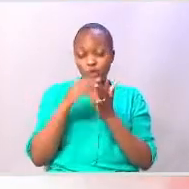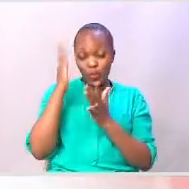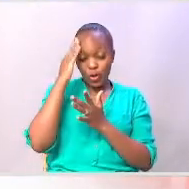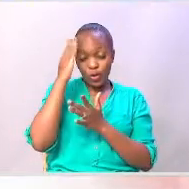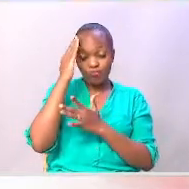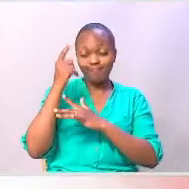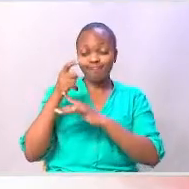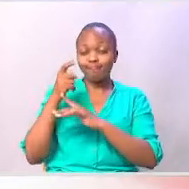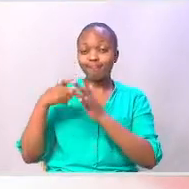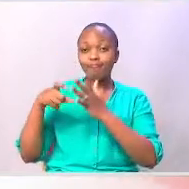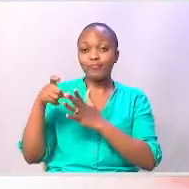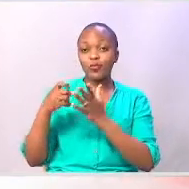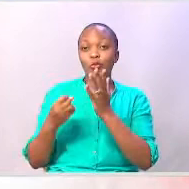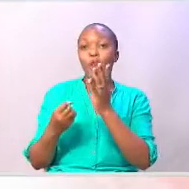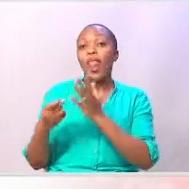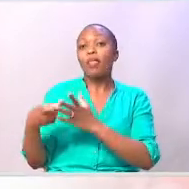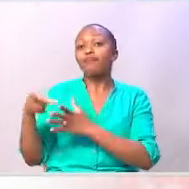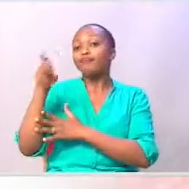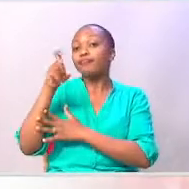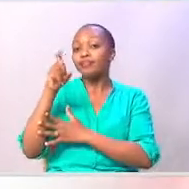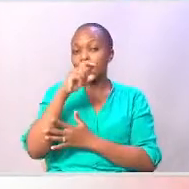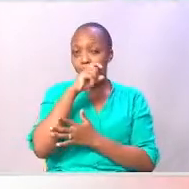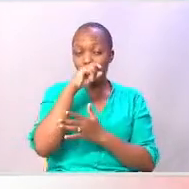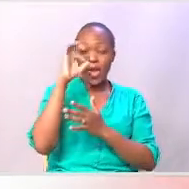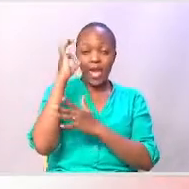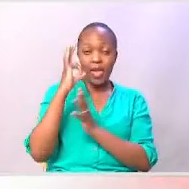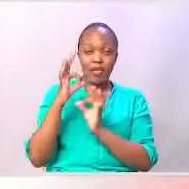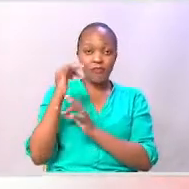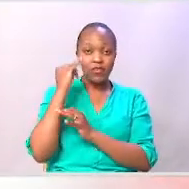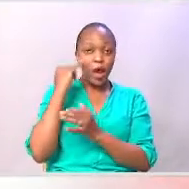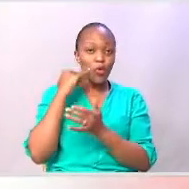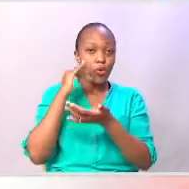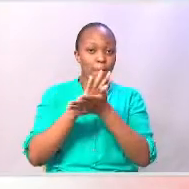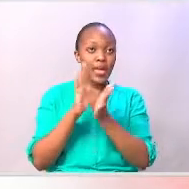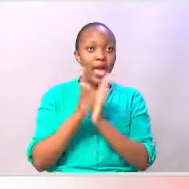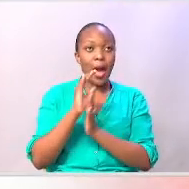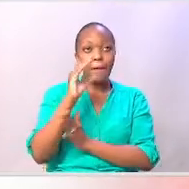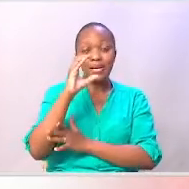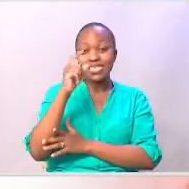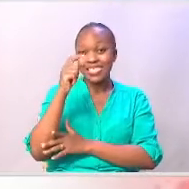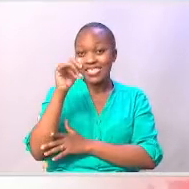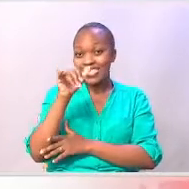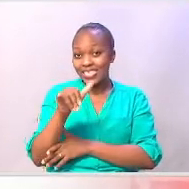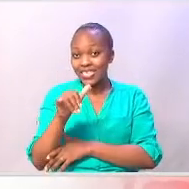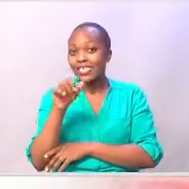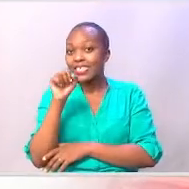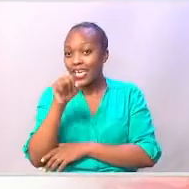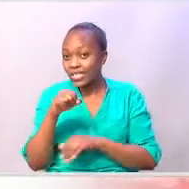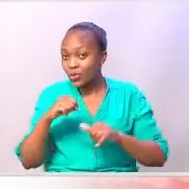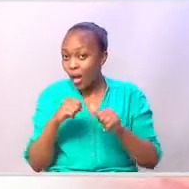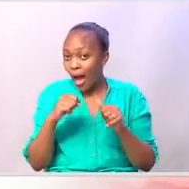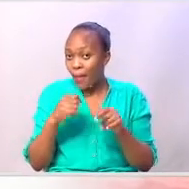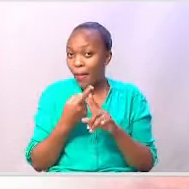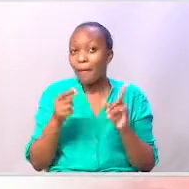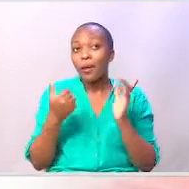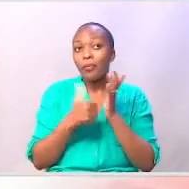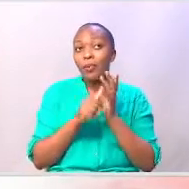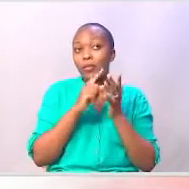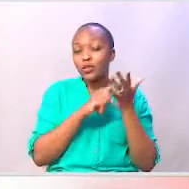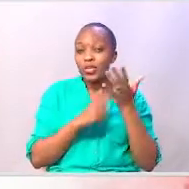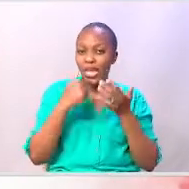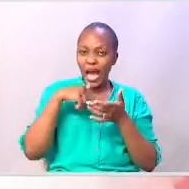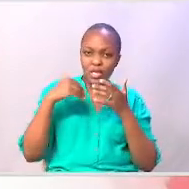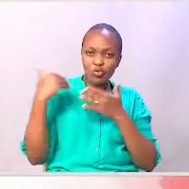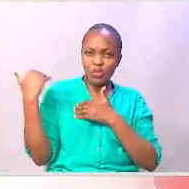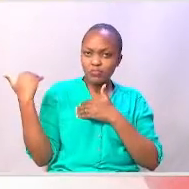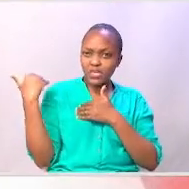Hapo pande hiyo itakuwa namna gani? Nakuru ikiwekwa city tumefurahia, lakini shida ni tutasumbuliwa sisi wa biashara